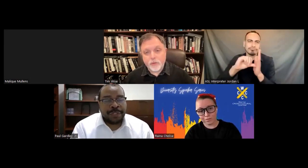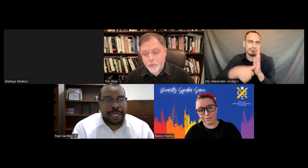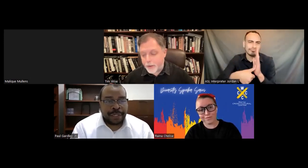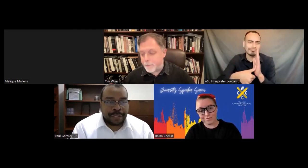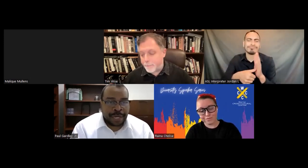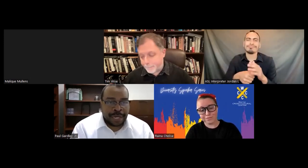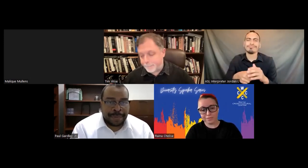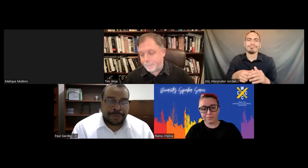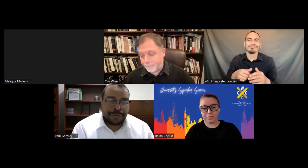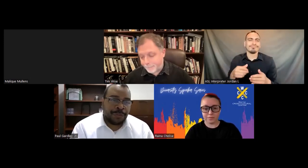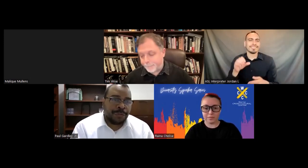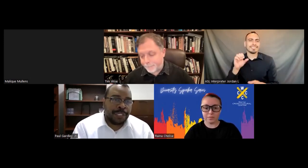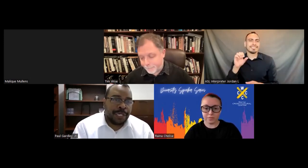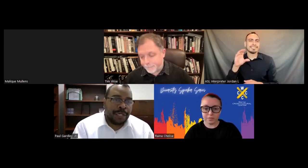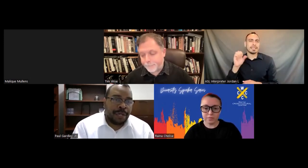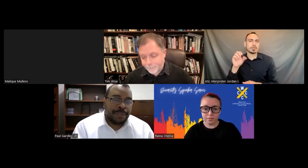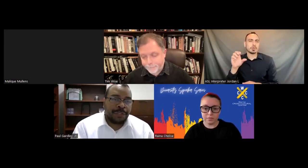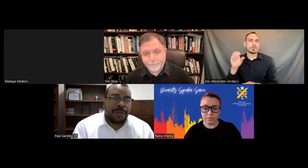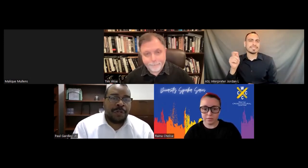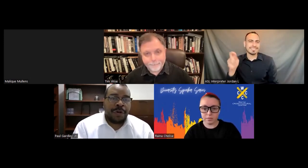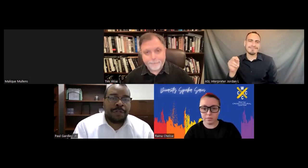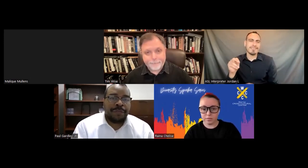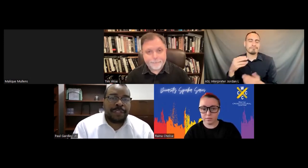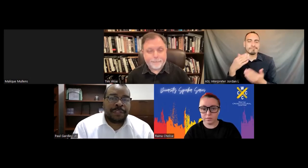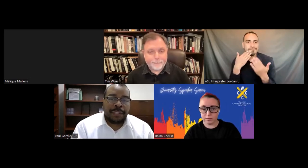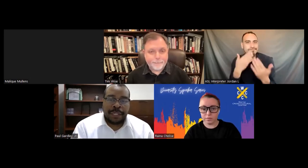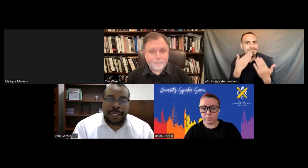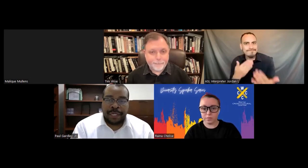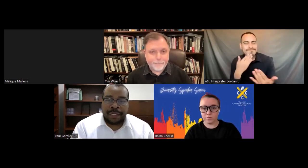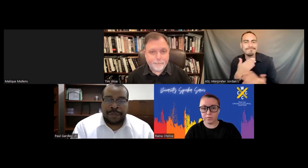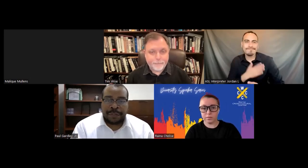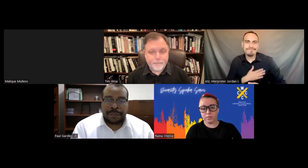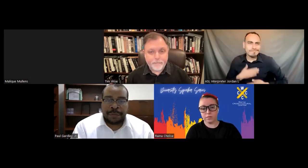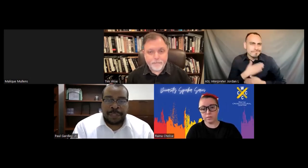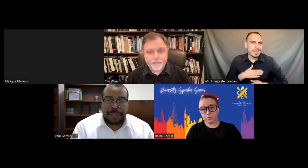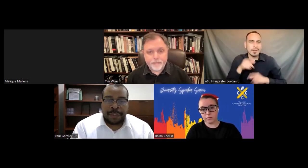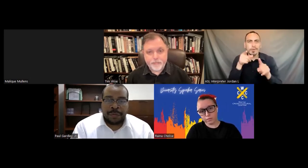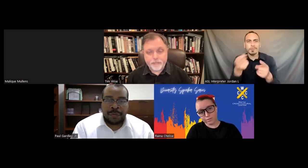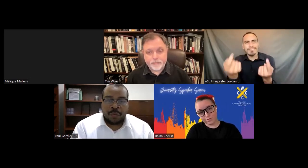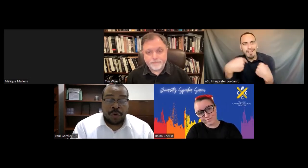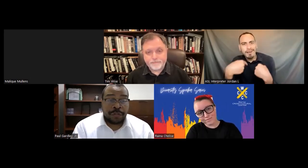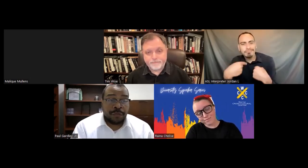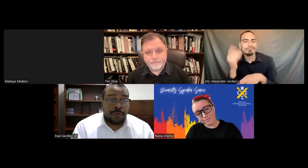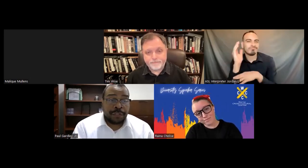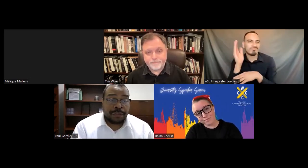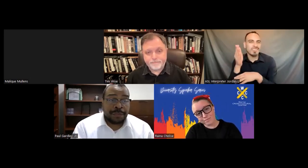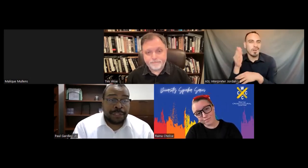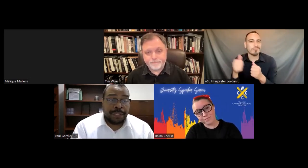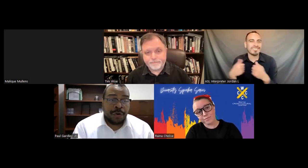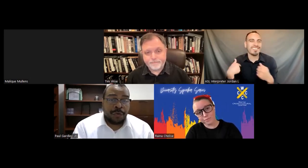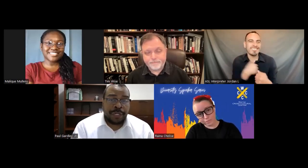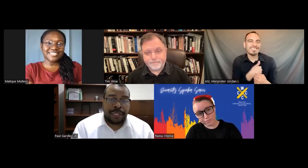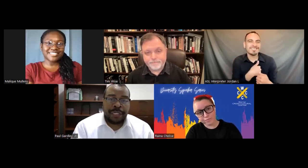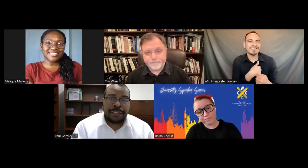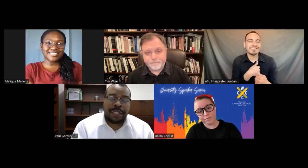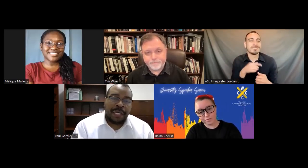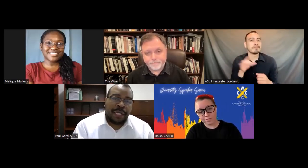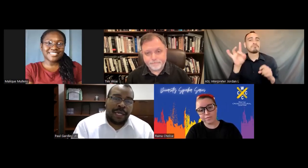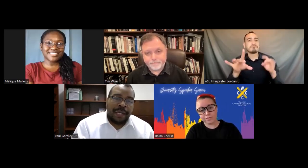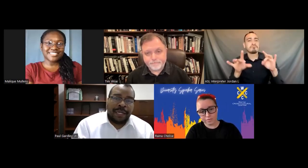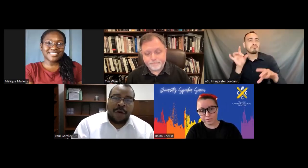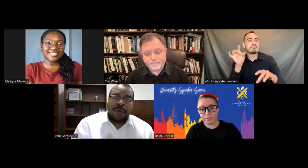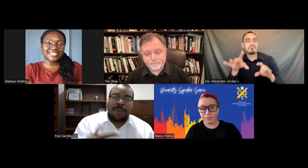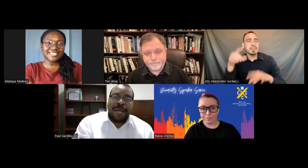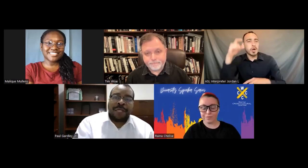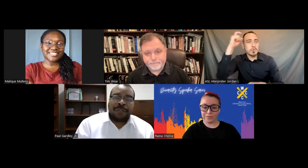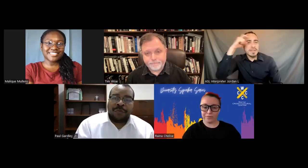you taking the time out to come and talk to all of us and give us some words of wisdom and gold nuggets.